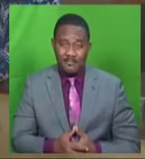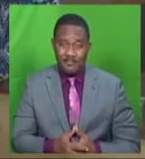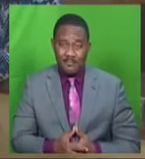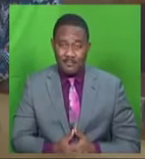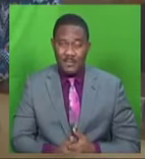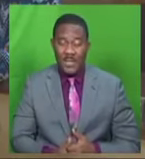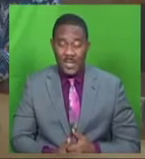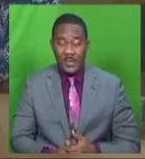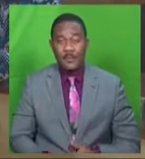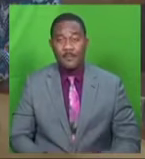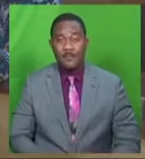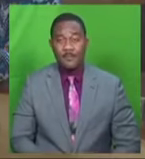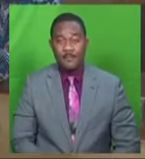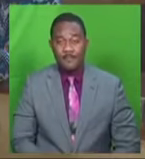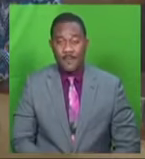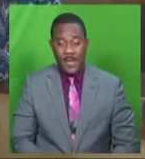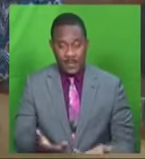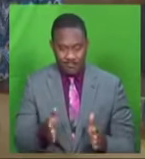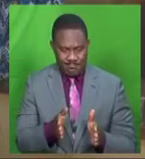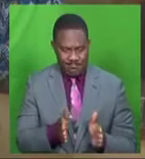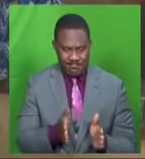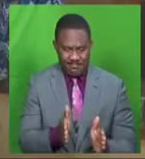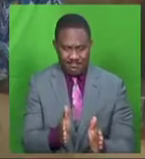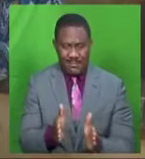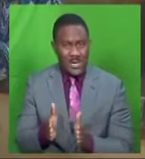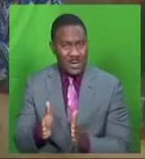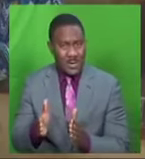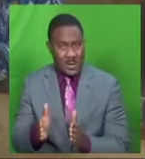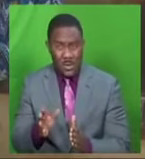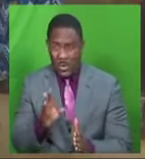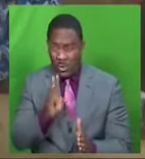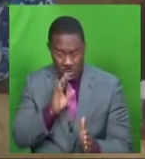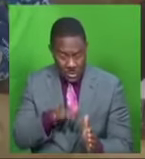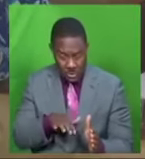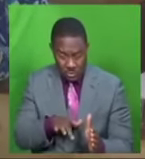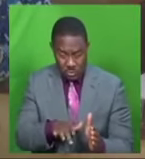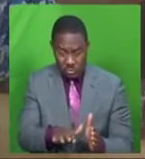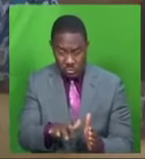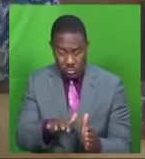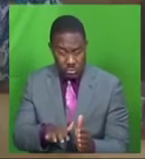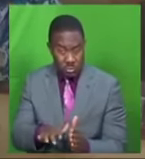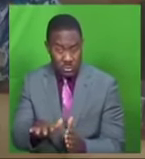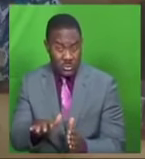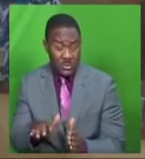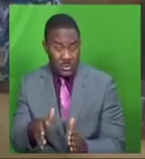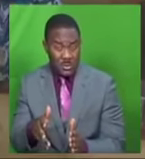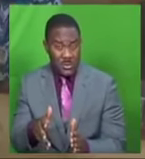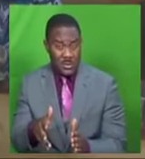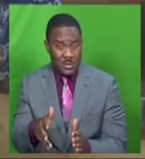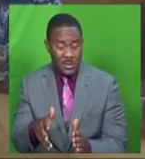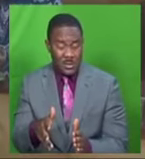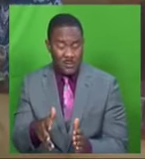on drainage. Mr. Speaker, your own budget, this is a report